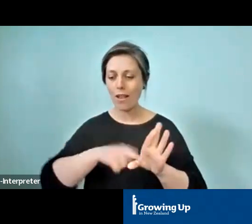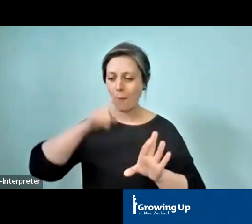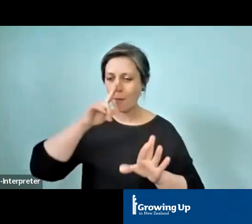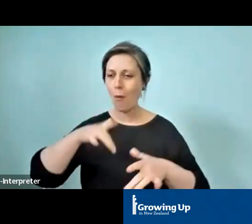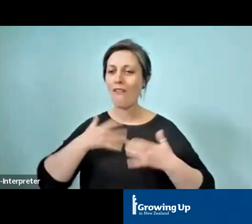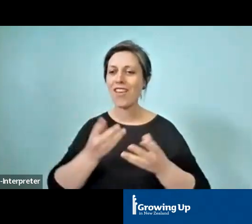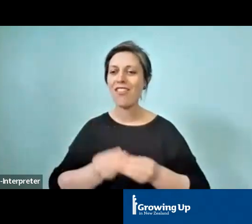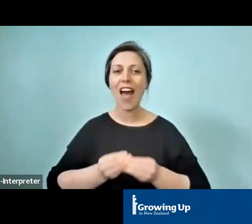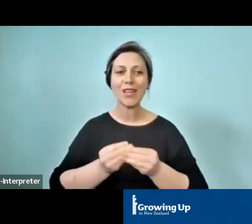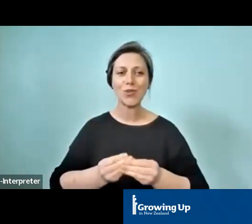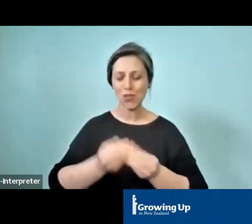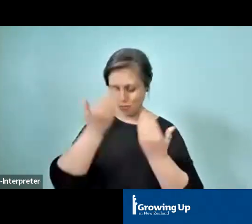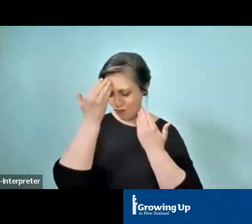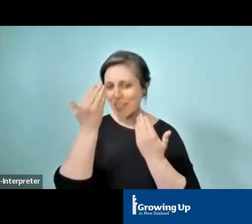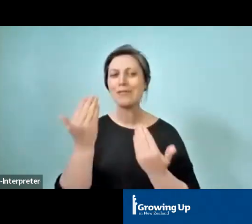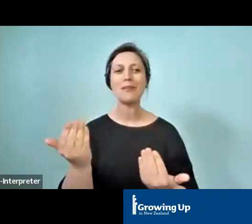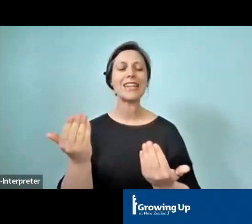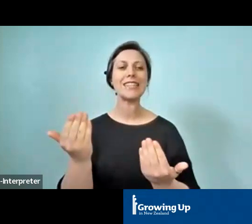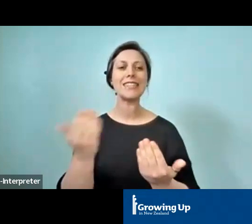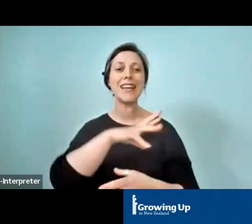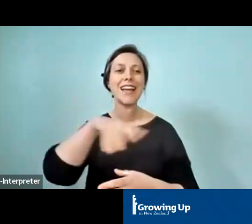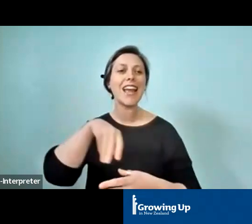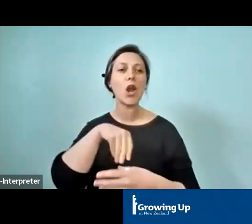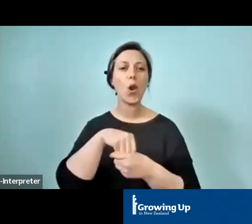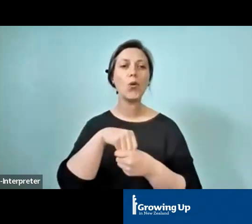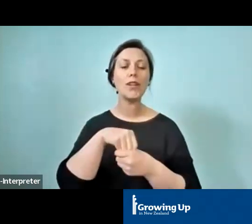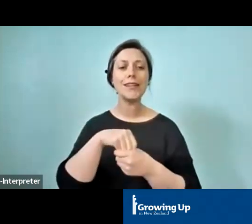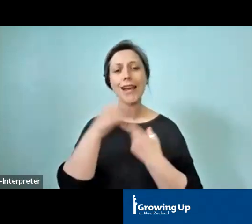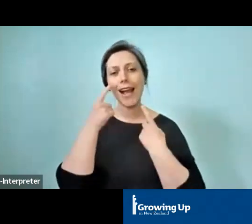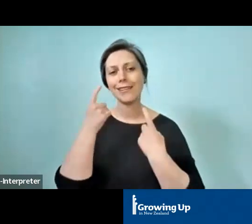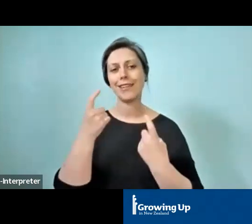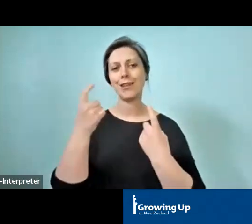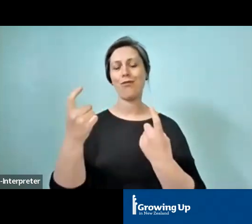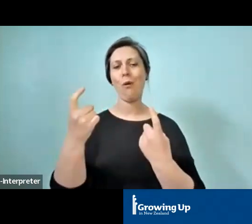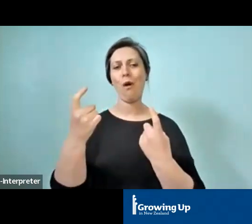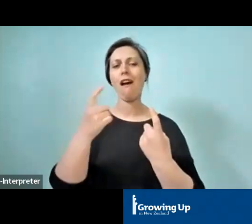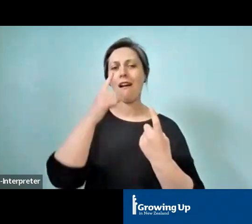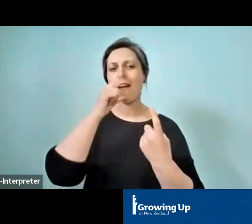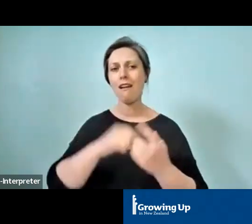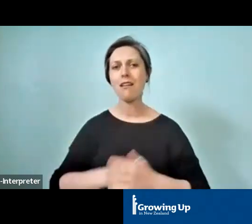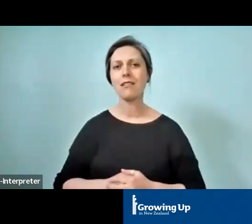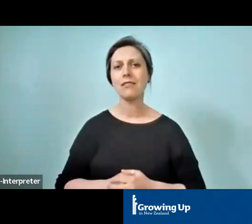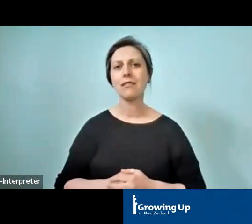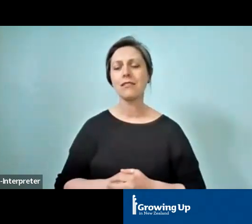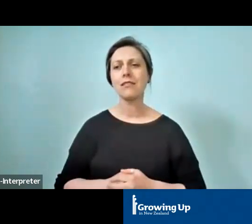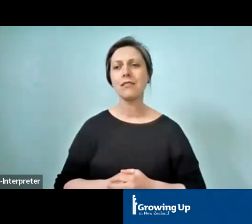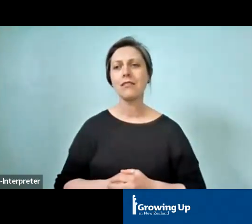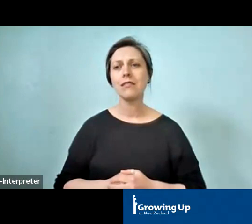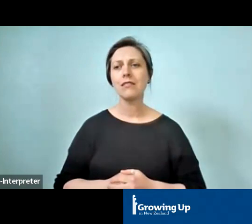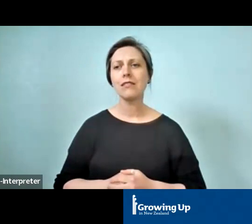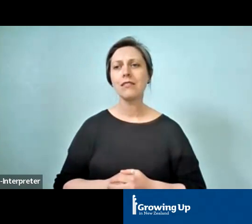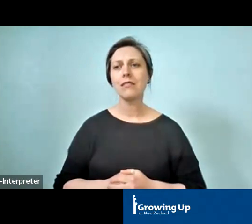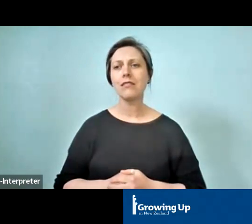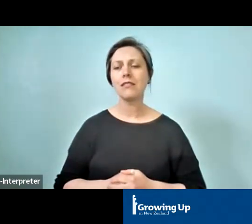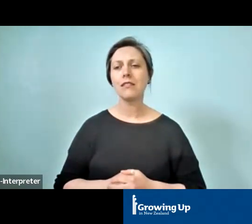valued, respected, included, and cared for. And I think that those